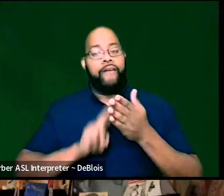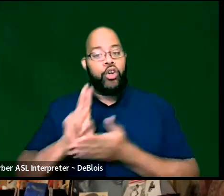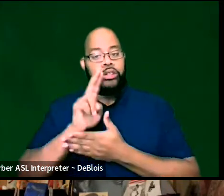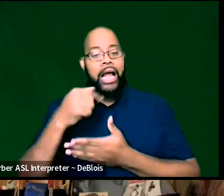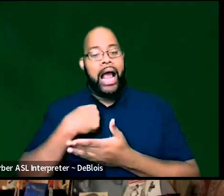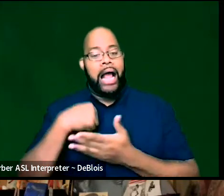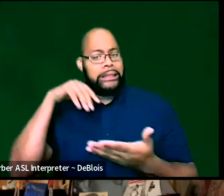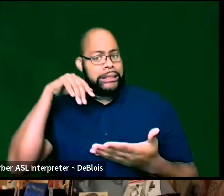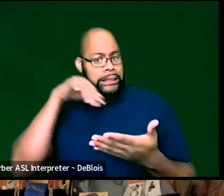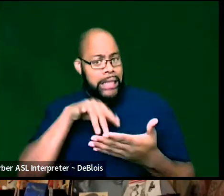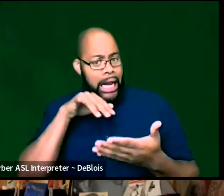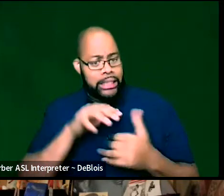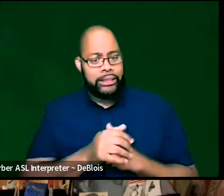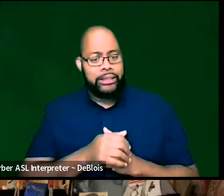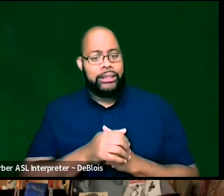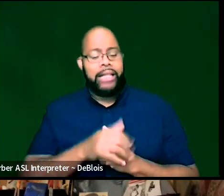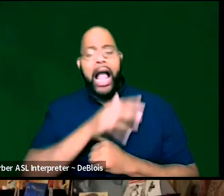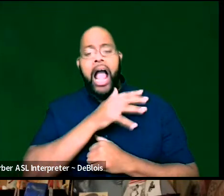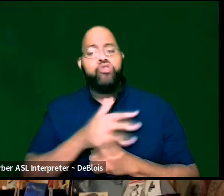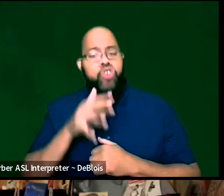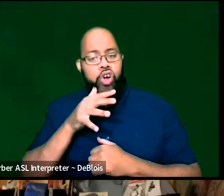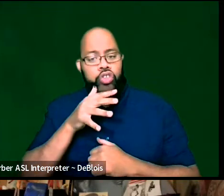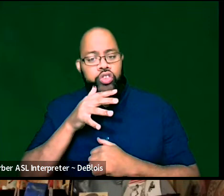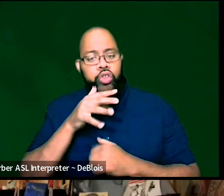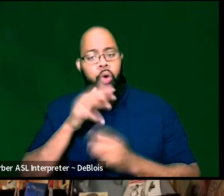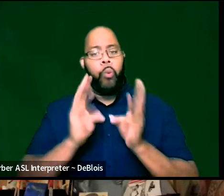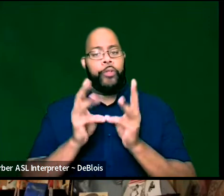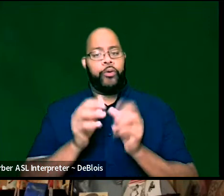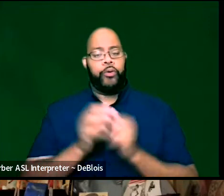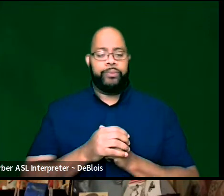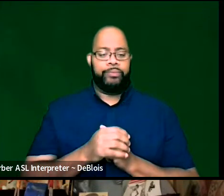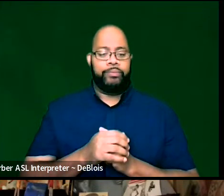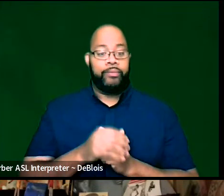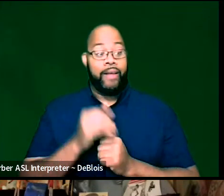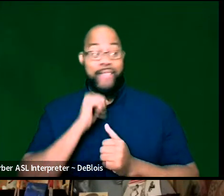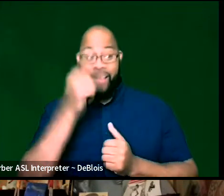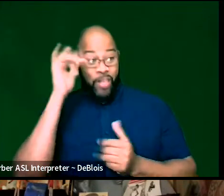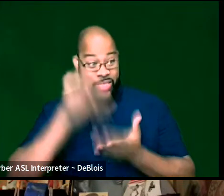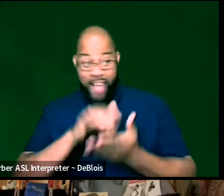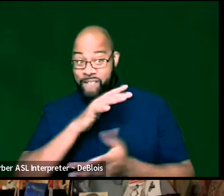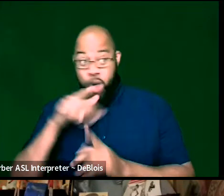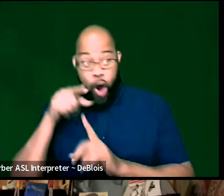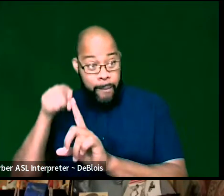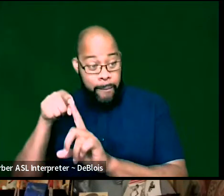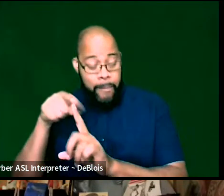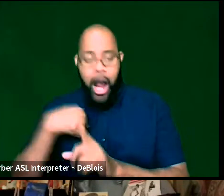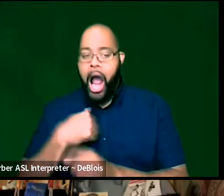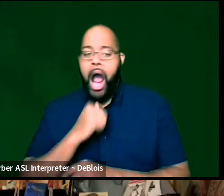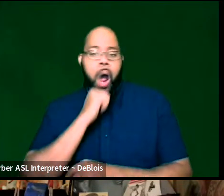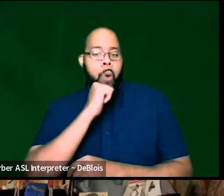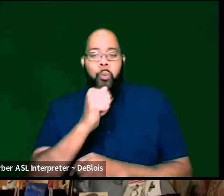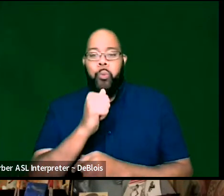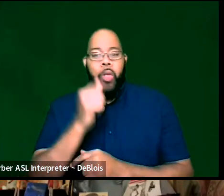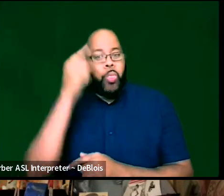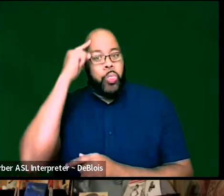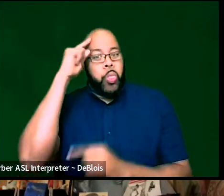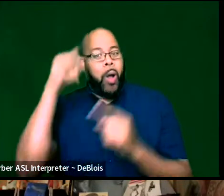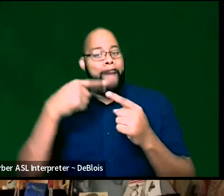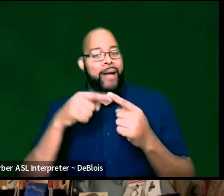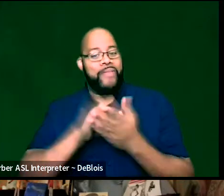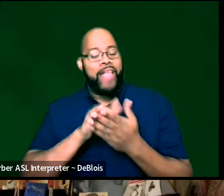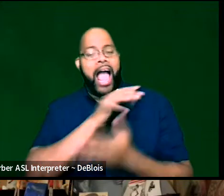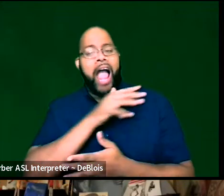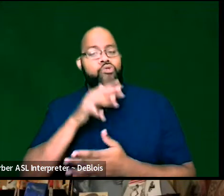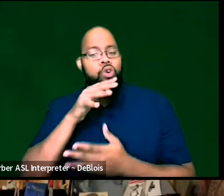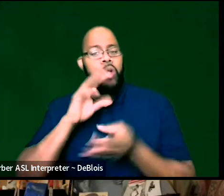I studied agricultural meteorology. And if it wasn't for that farmer, I wouldn't have thought about